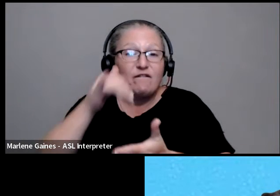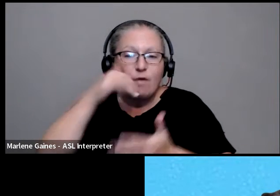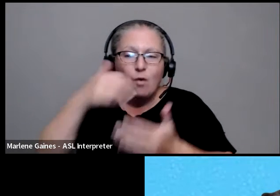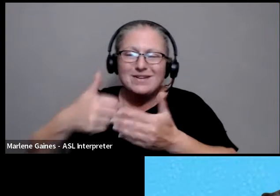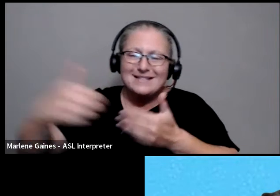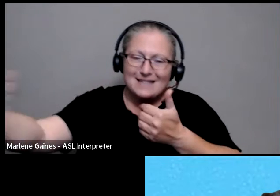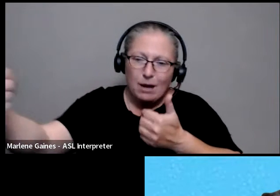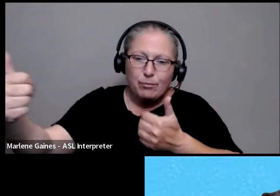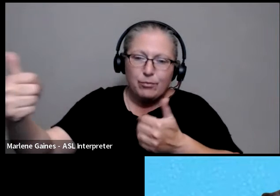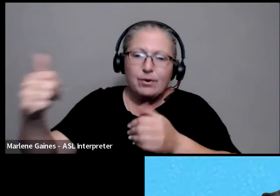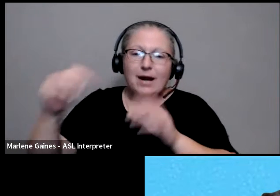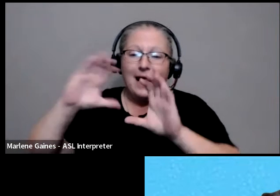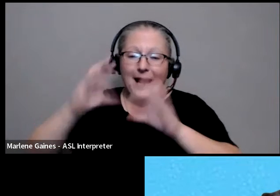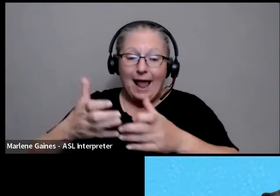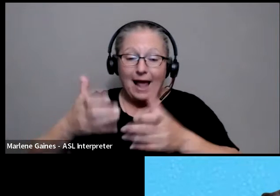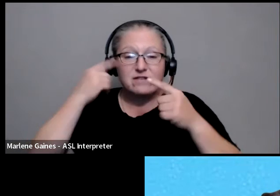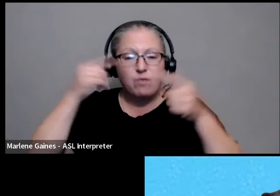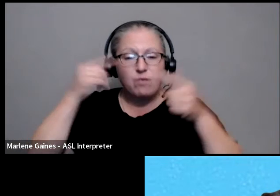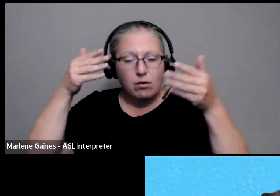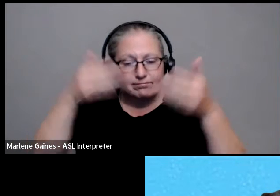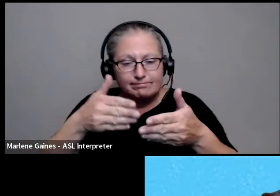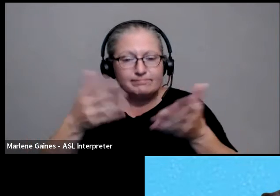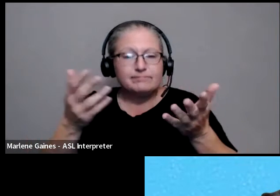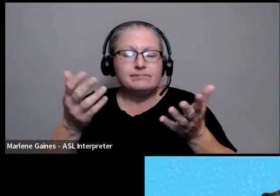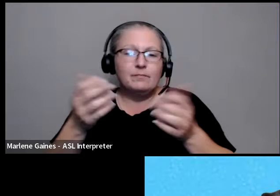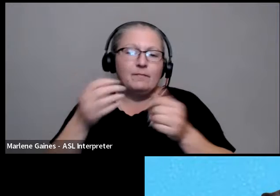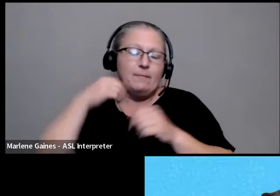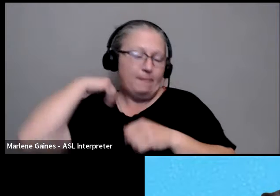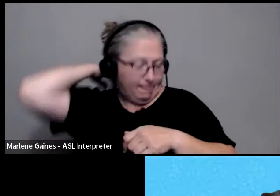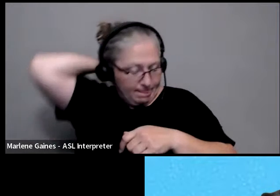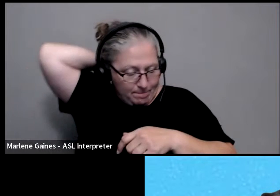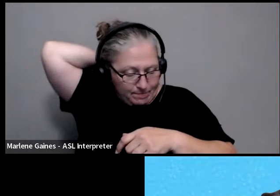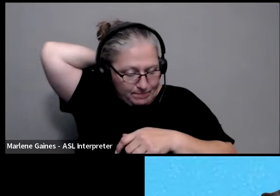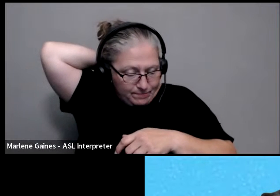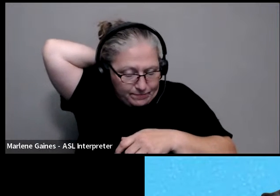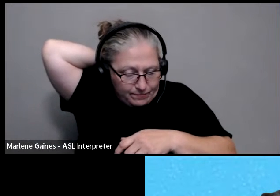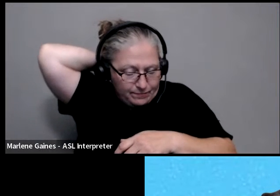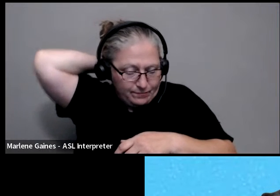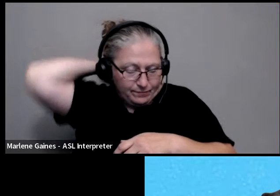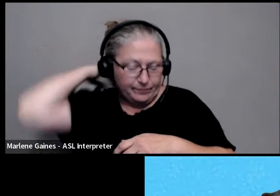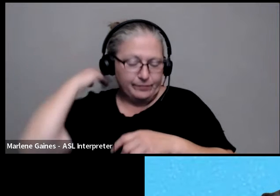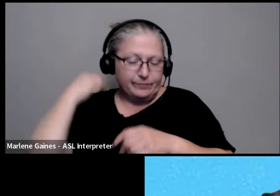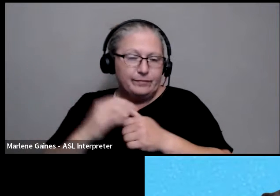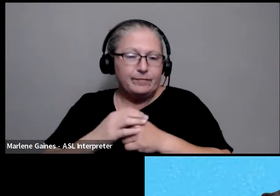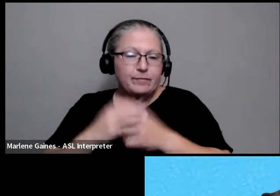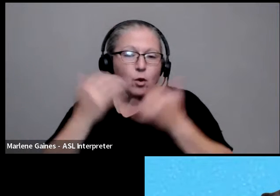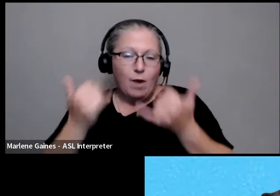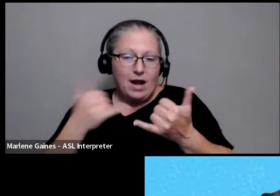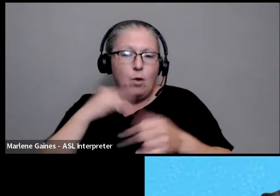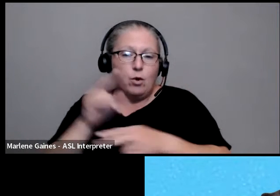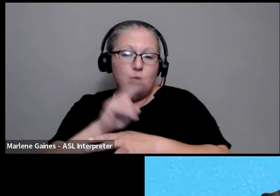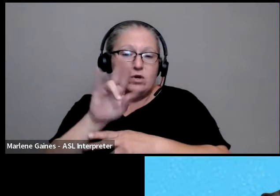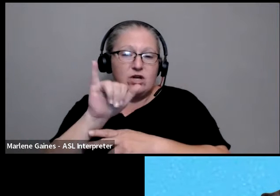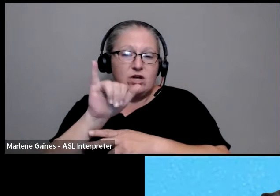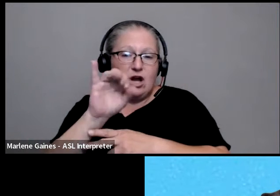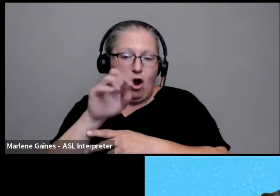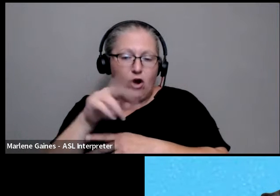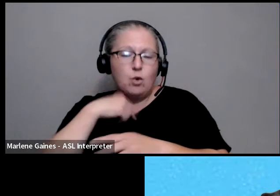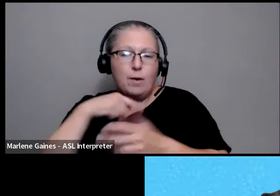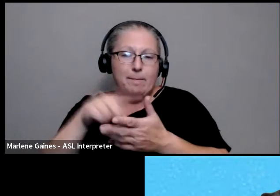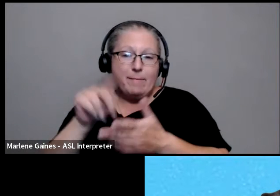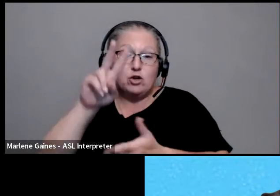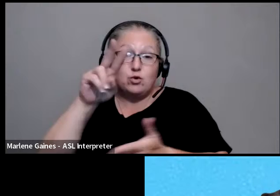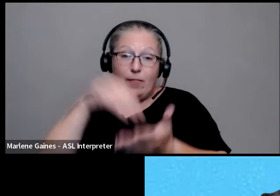in the class time to really concentrate. And so right now where we're at, we do use Yonder. We pay $2,000 a year for